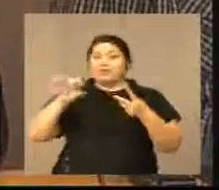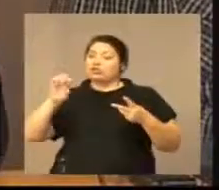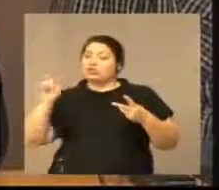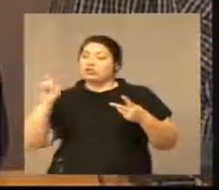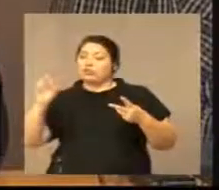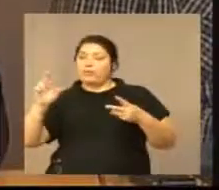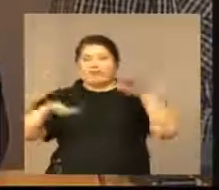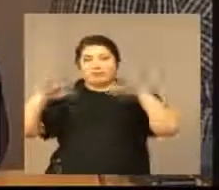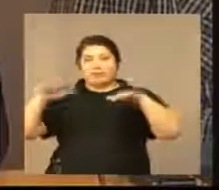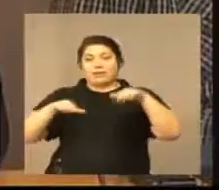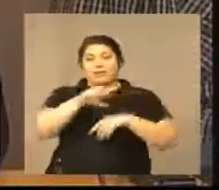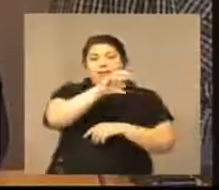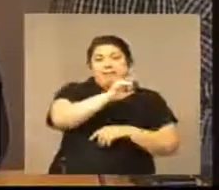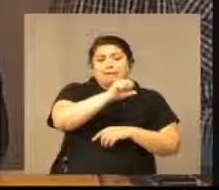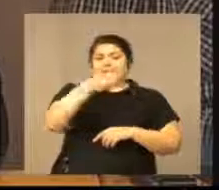analysis, SGBA,